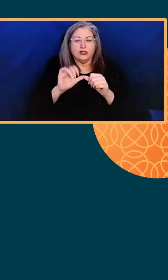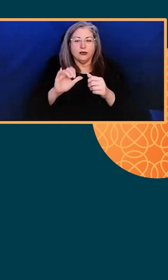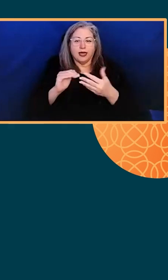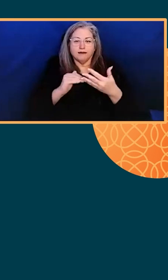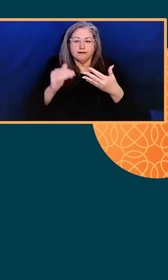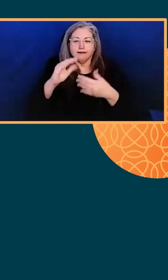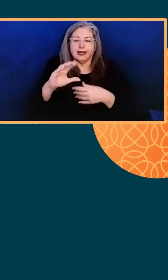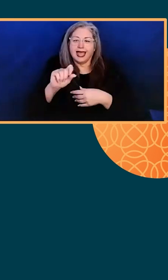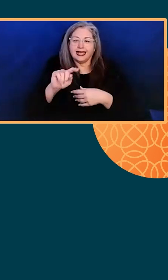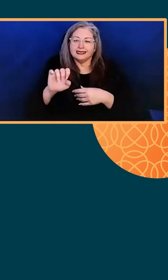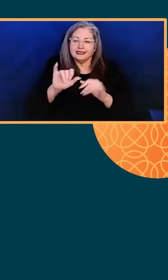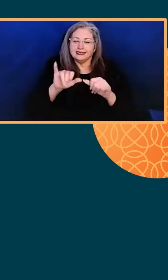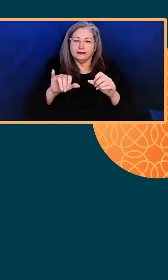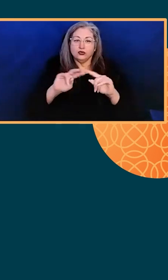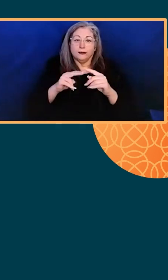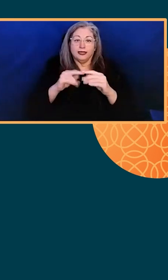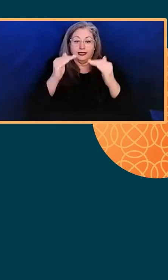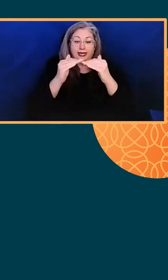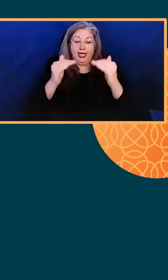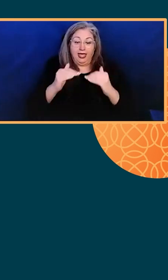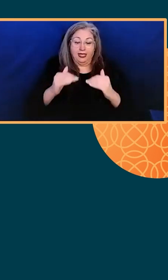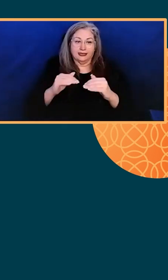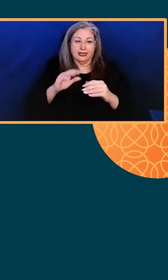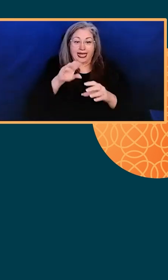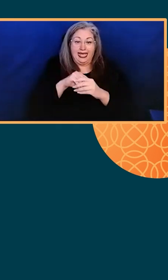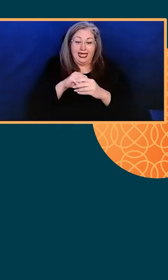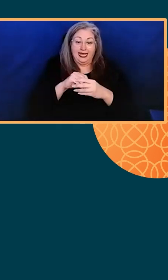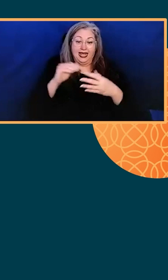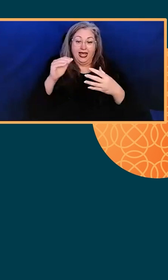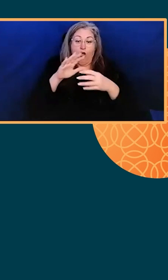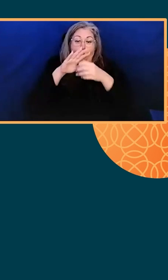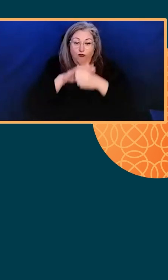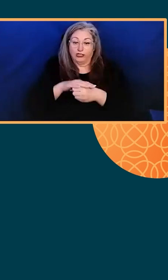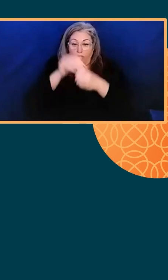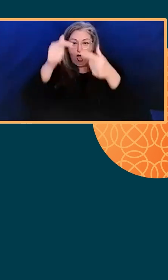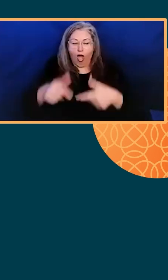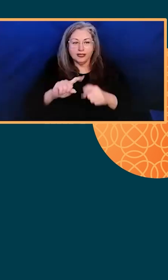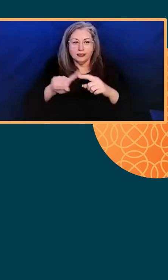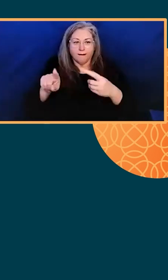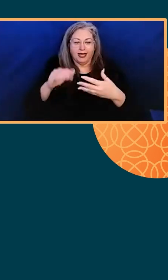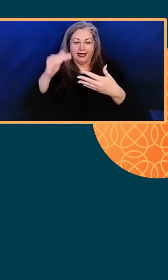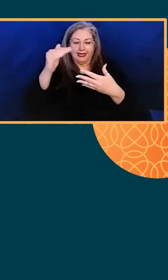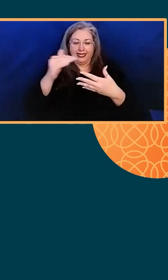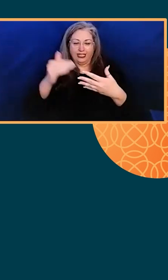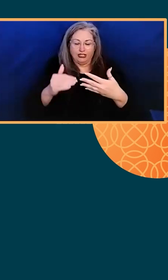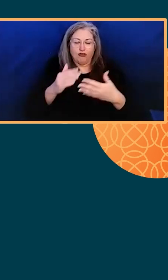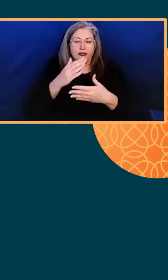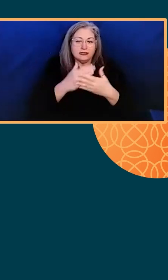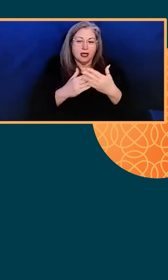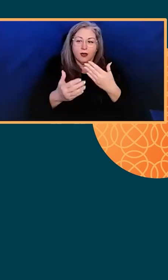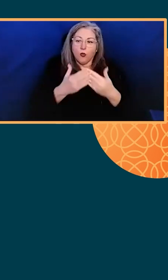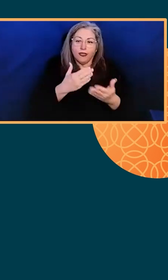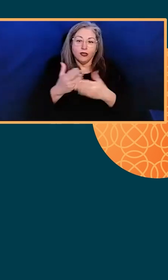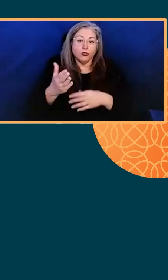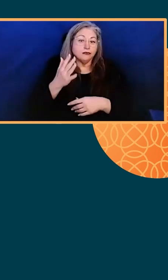to say that within the tiers of oppression, there's still some, whether through